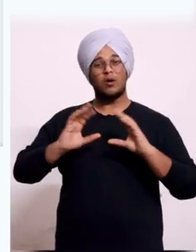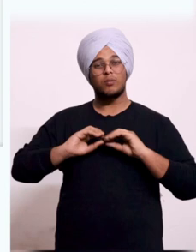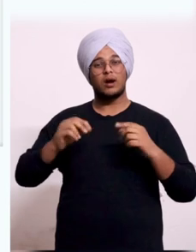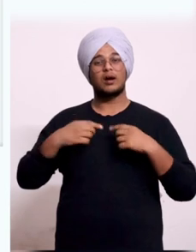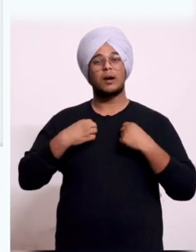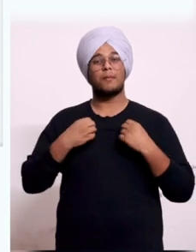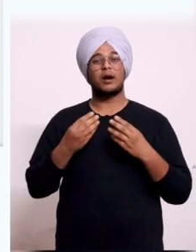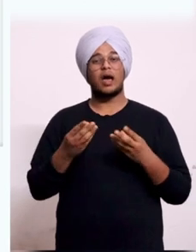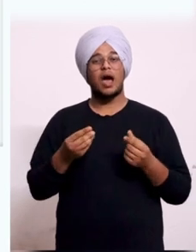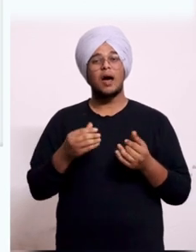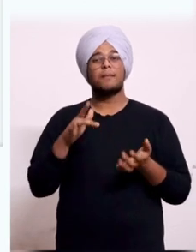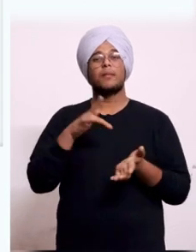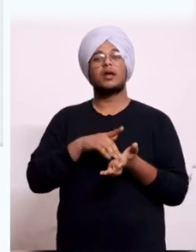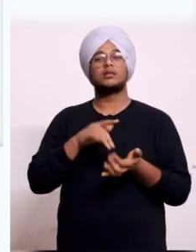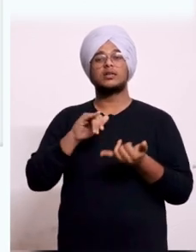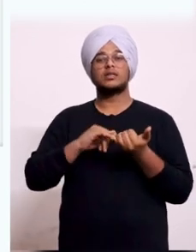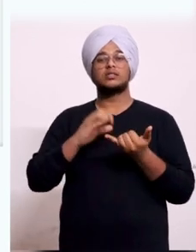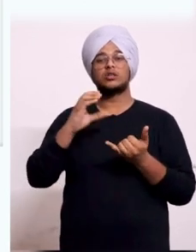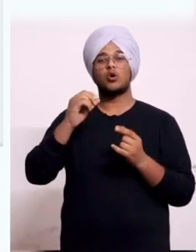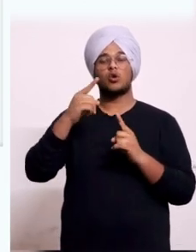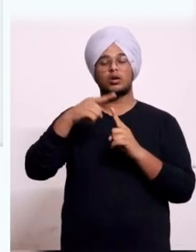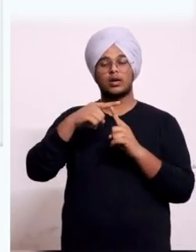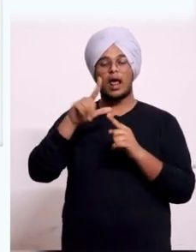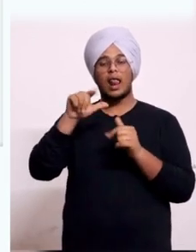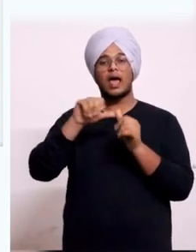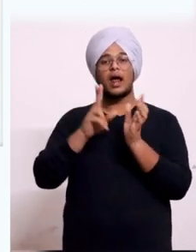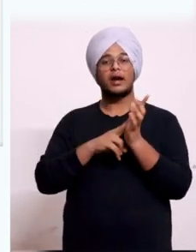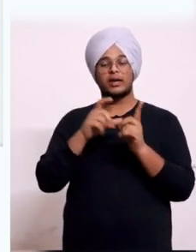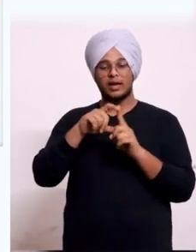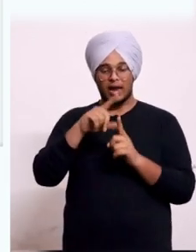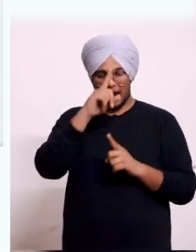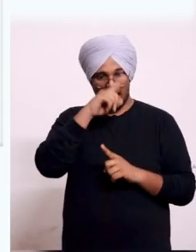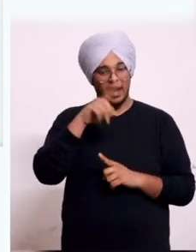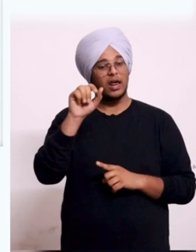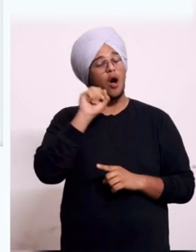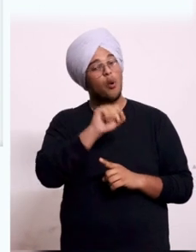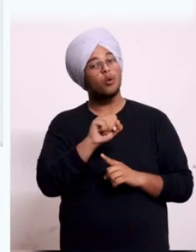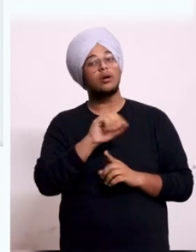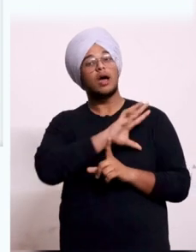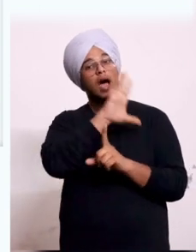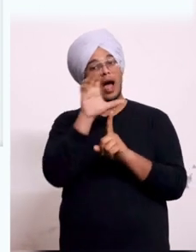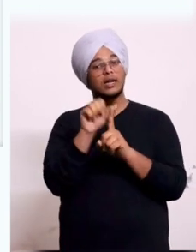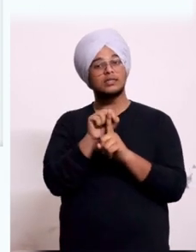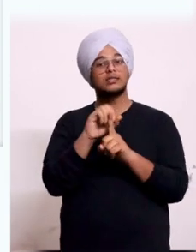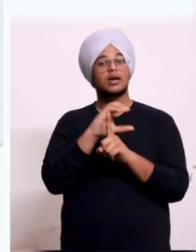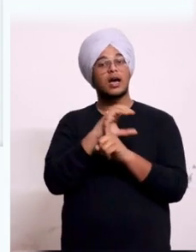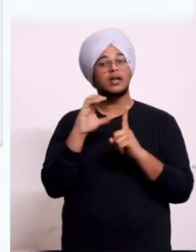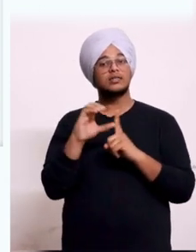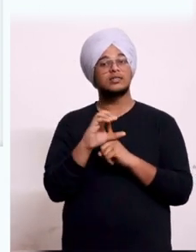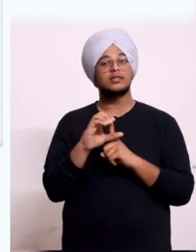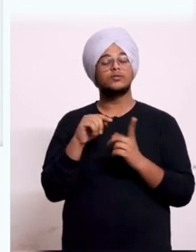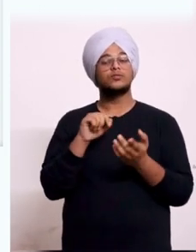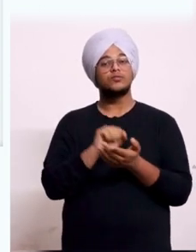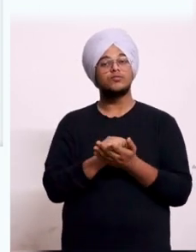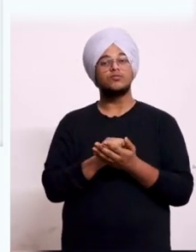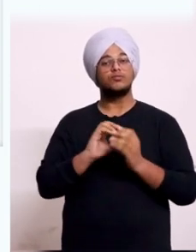to mass produce cloth in imitation of these Indian textiles with a boteh pattern that became to be